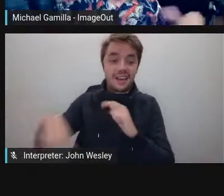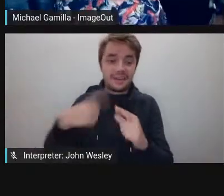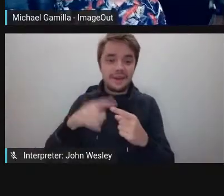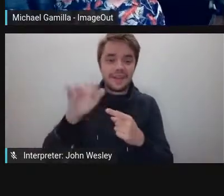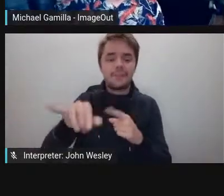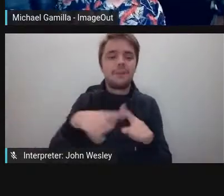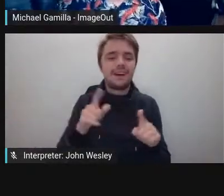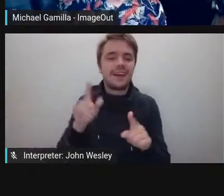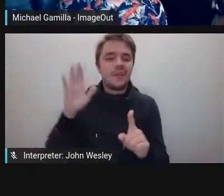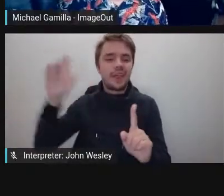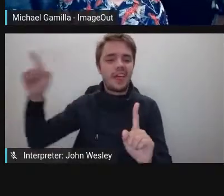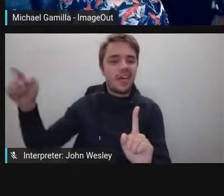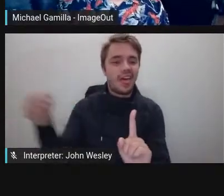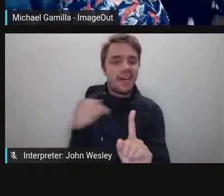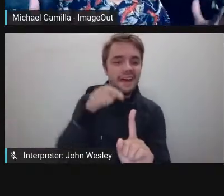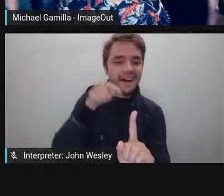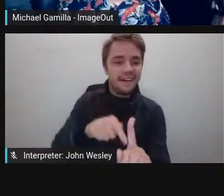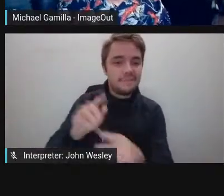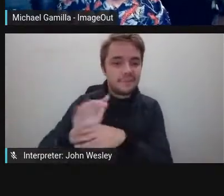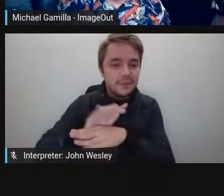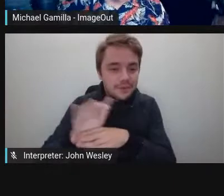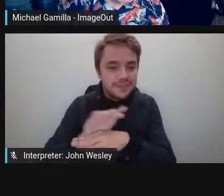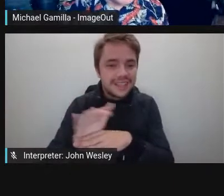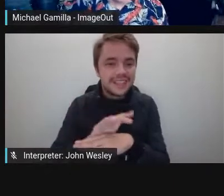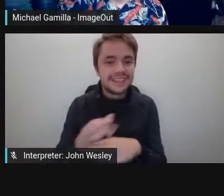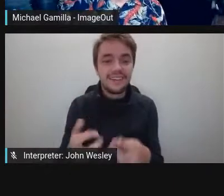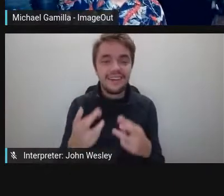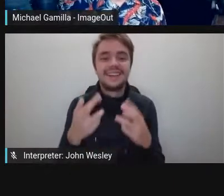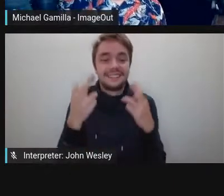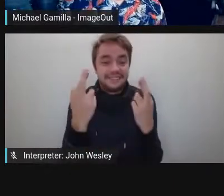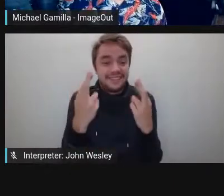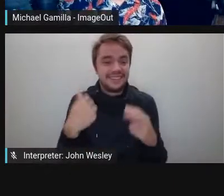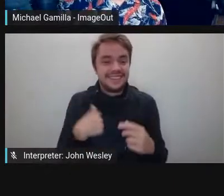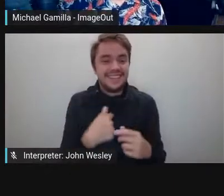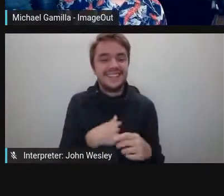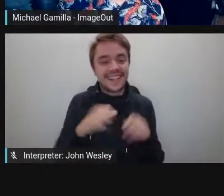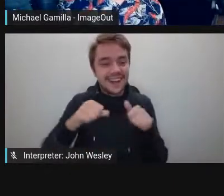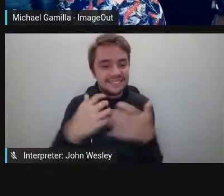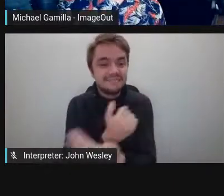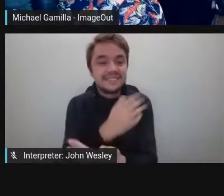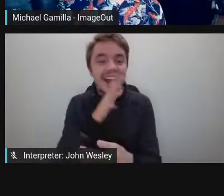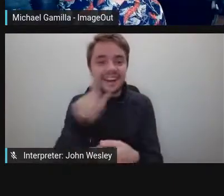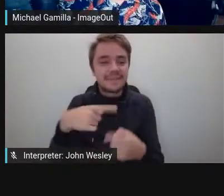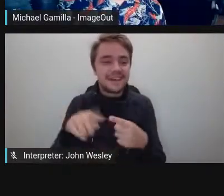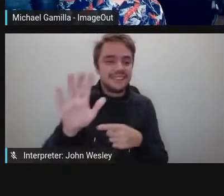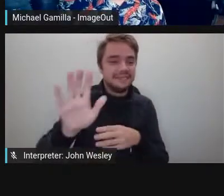movie and make sure that we talk about your movie. Yes.